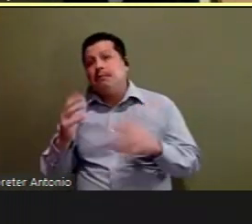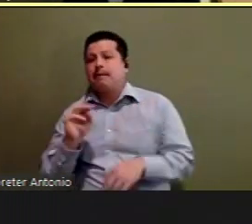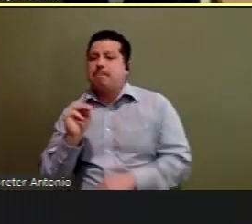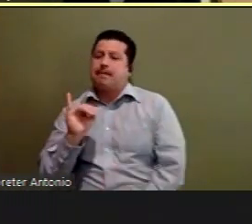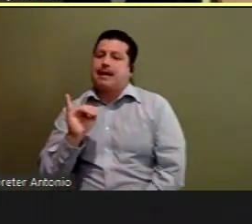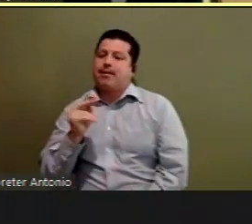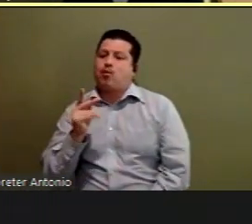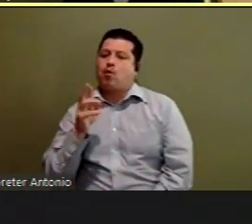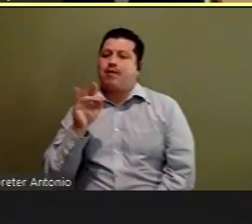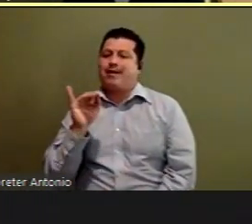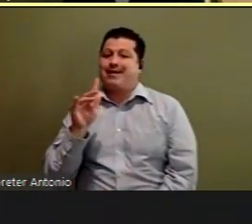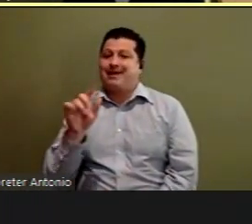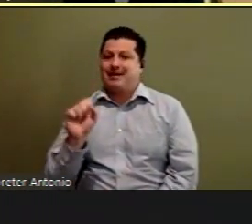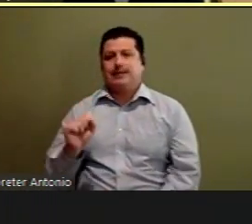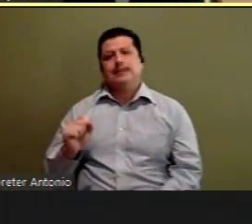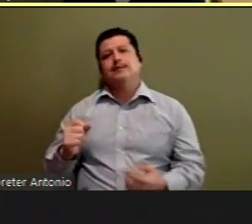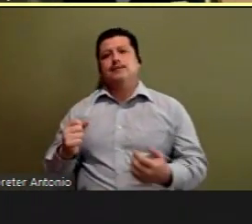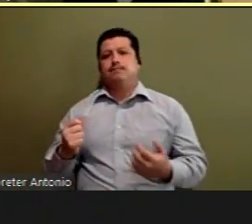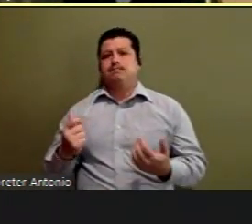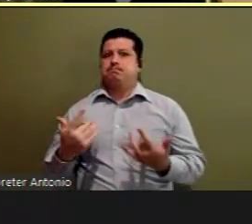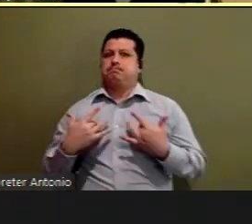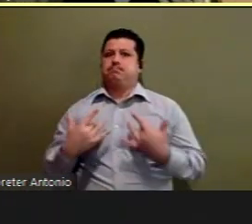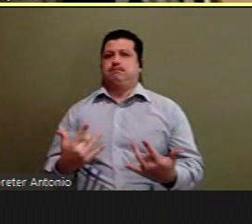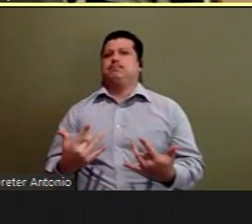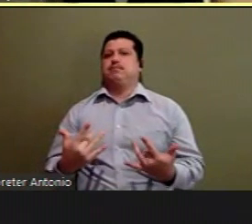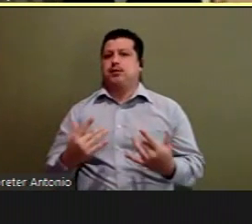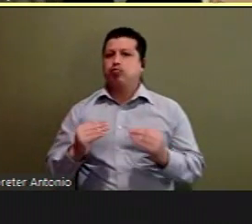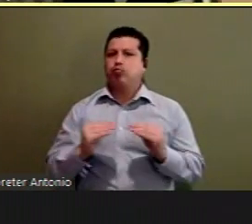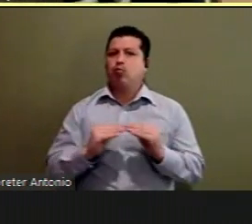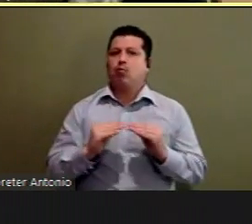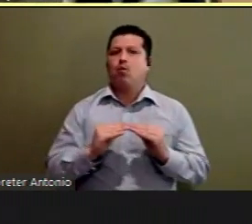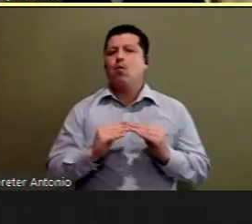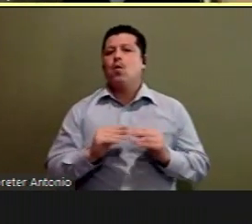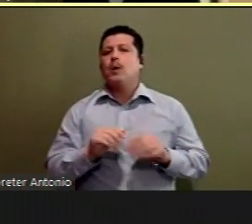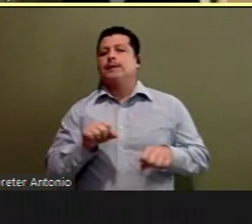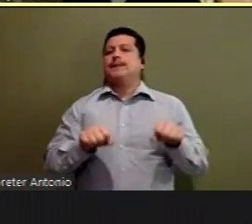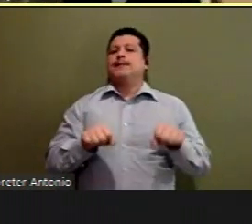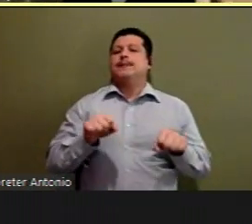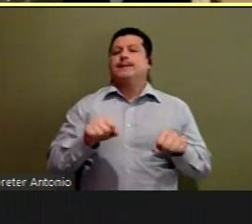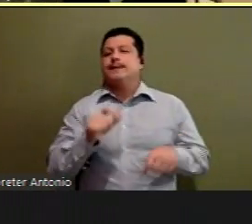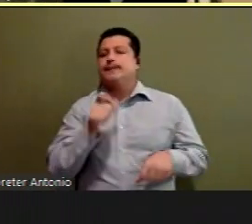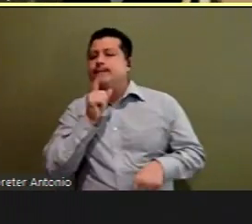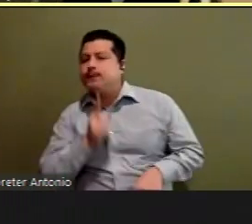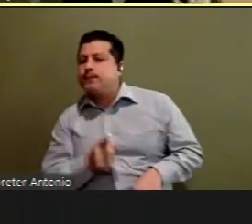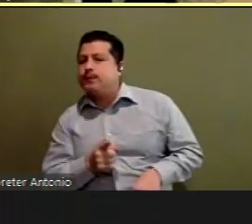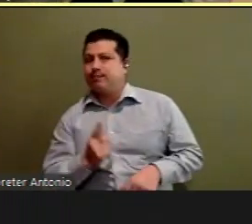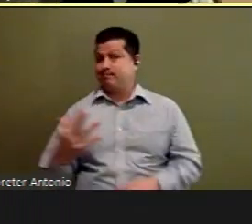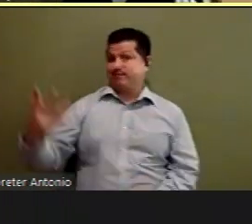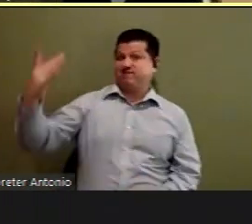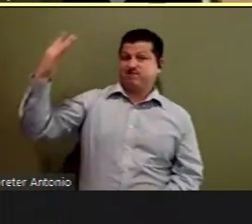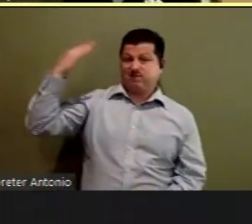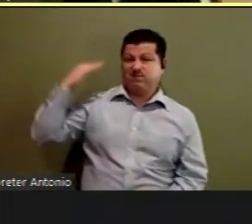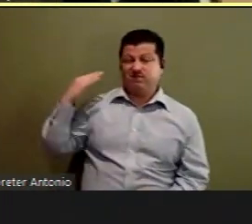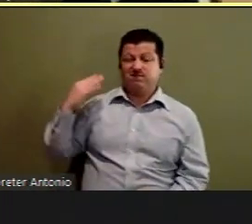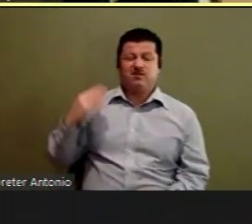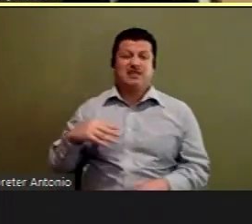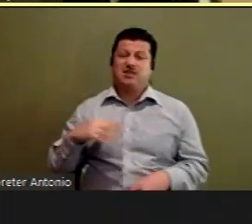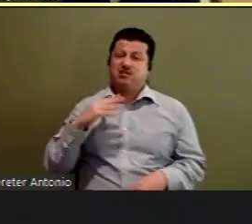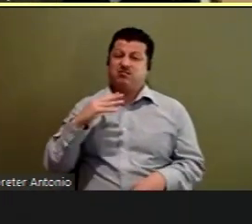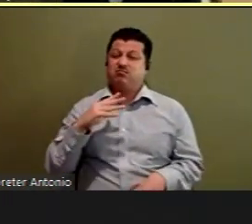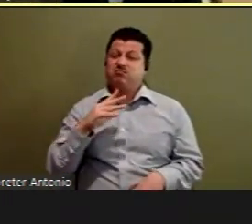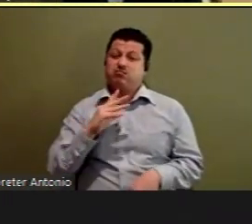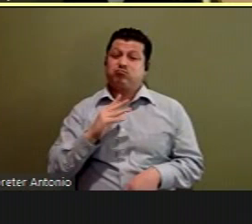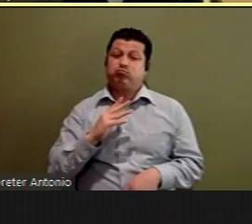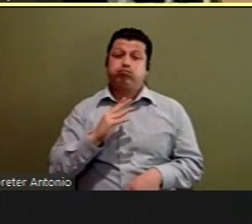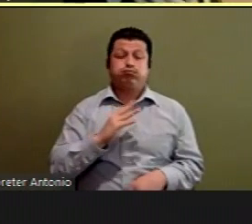reason to be distrustful. There have been many egregious things that have happened in the past, and we rightfully have grievances with the